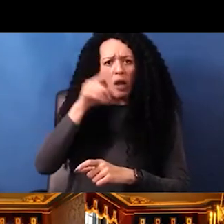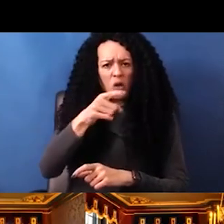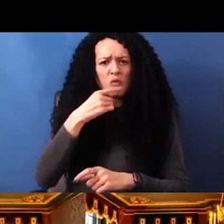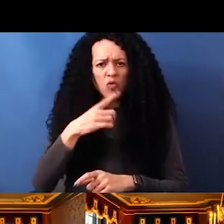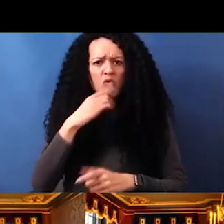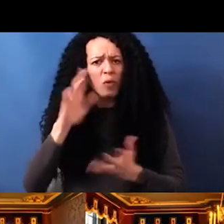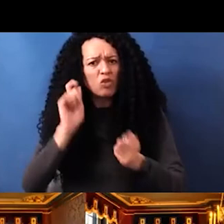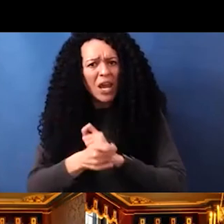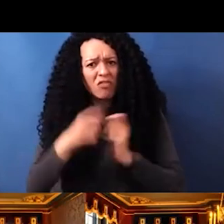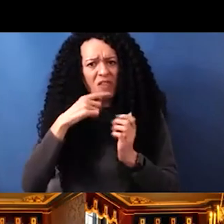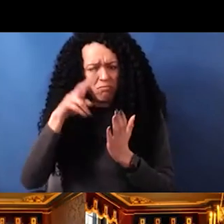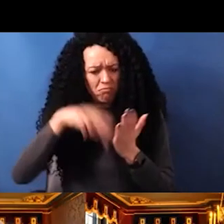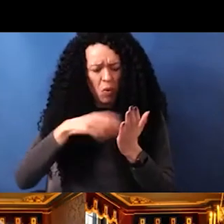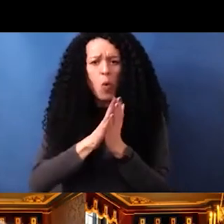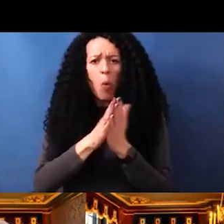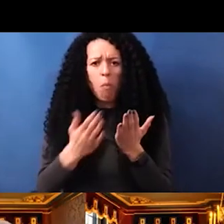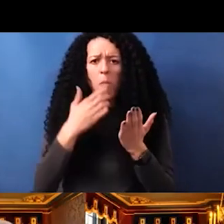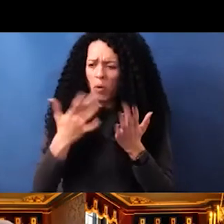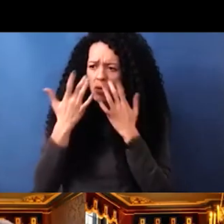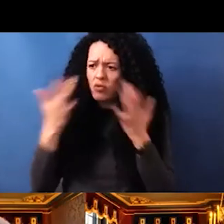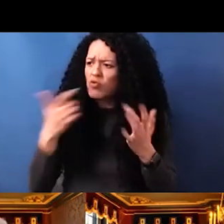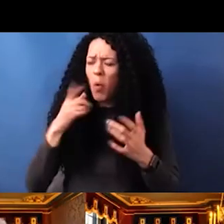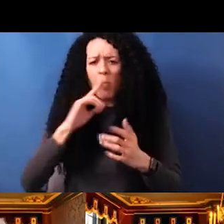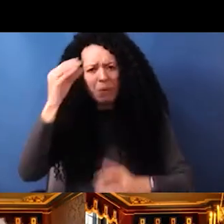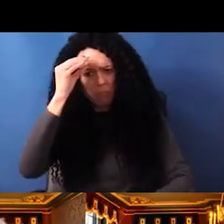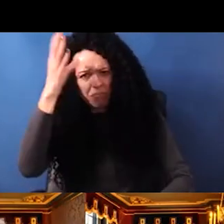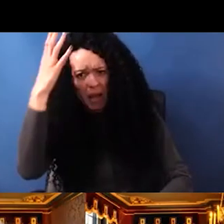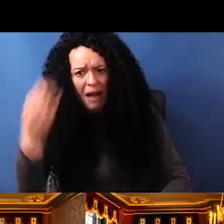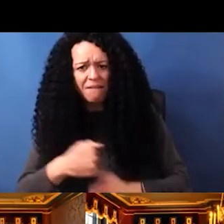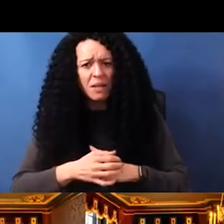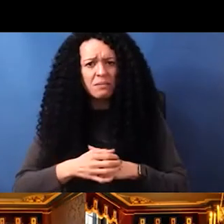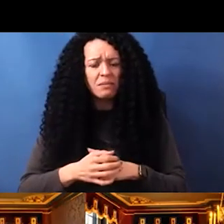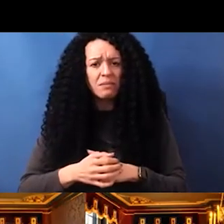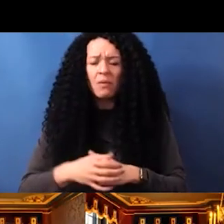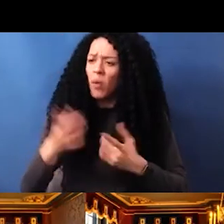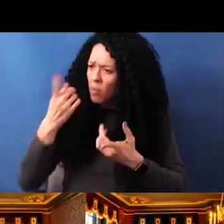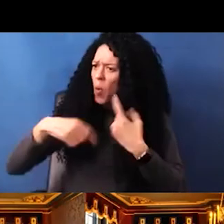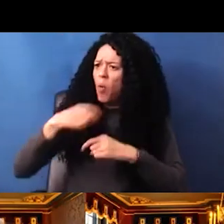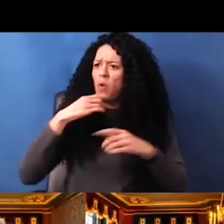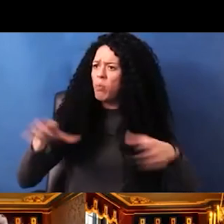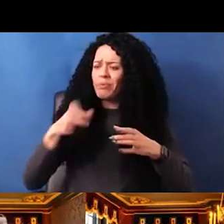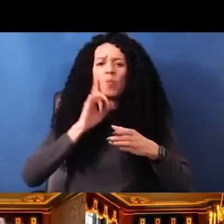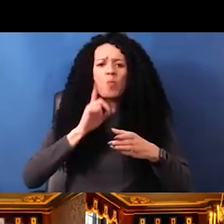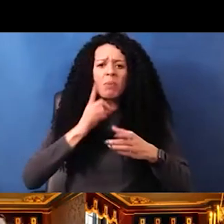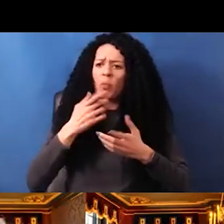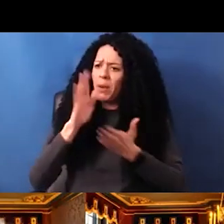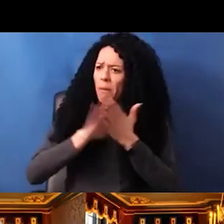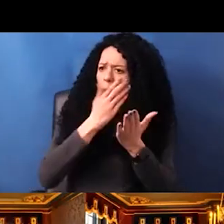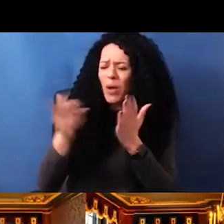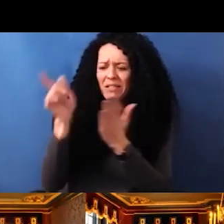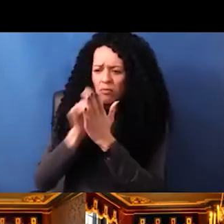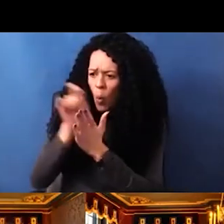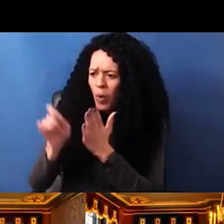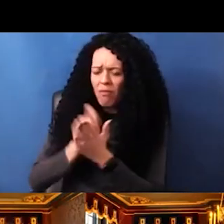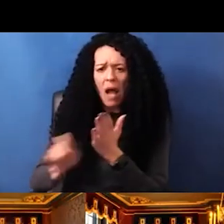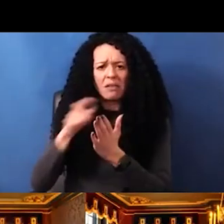often held than all that has been accomplished by the whole sisterhood of poetical damsels and novel writing authors.